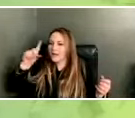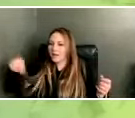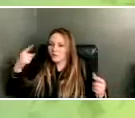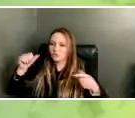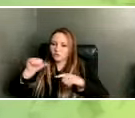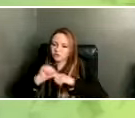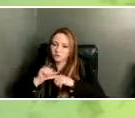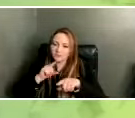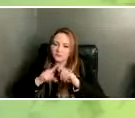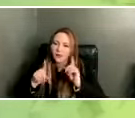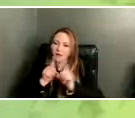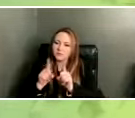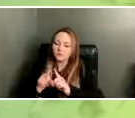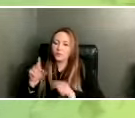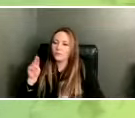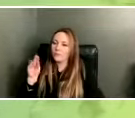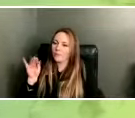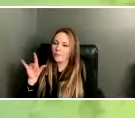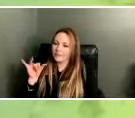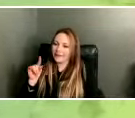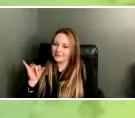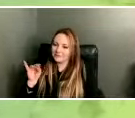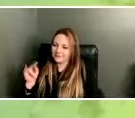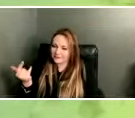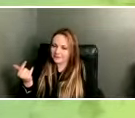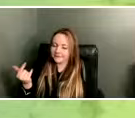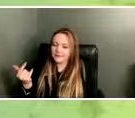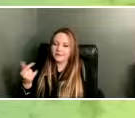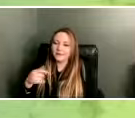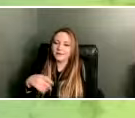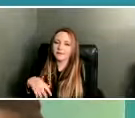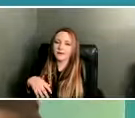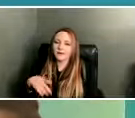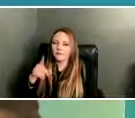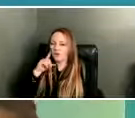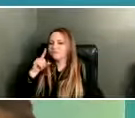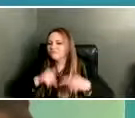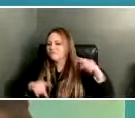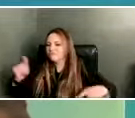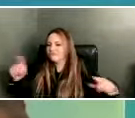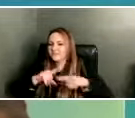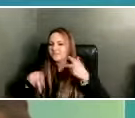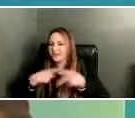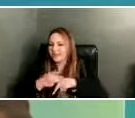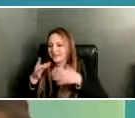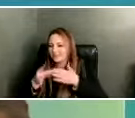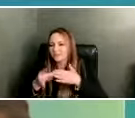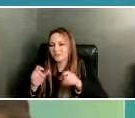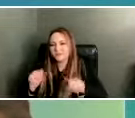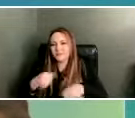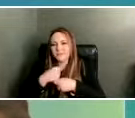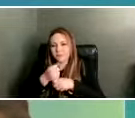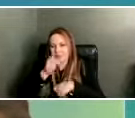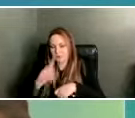but we're mobilizing from our end a number of diverse leaders who can ensure that